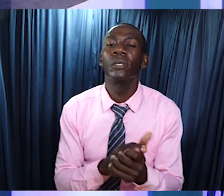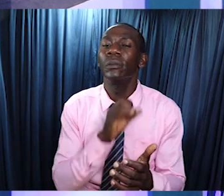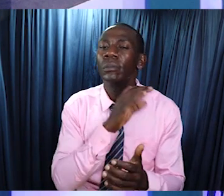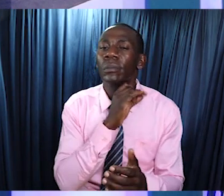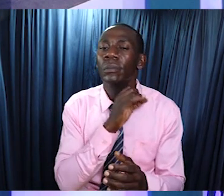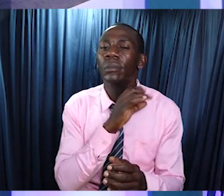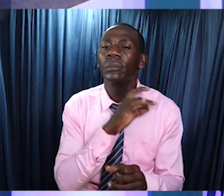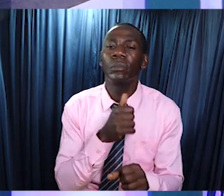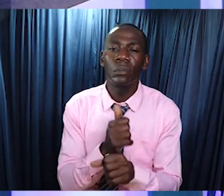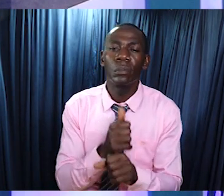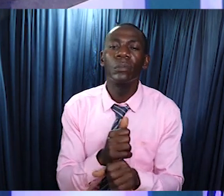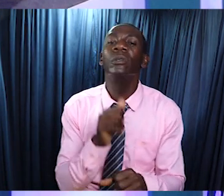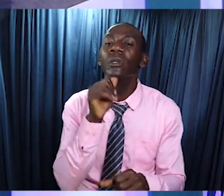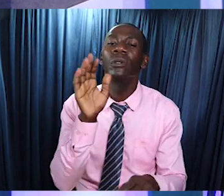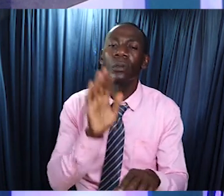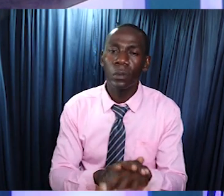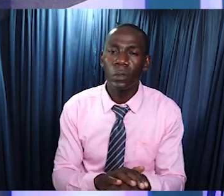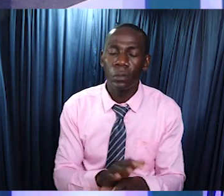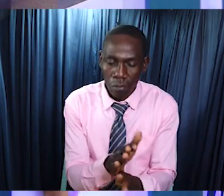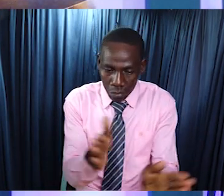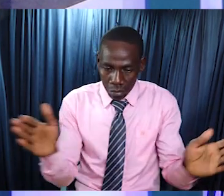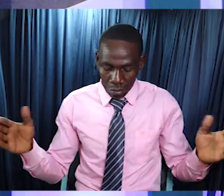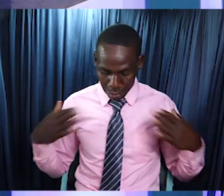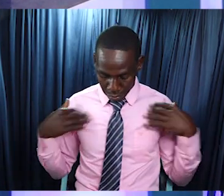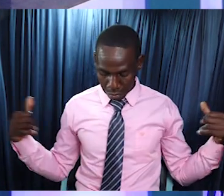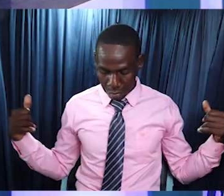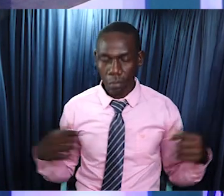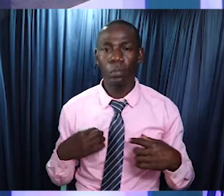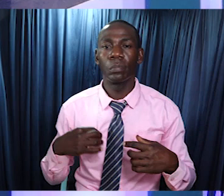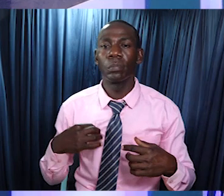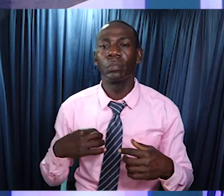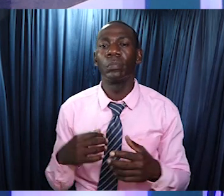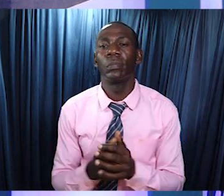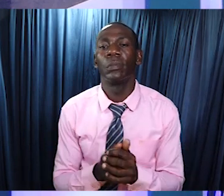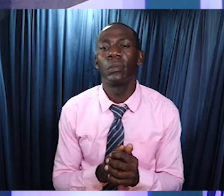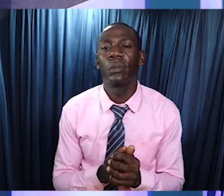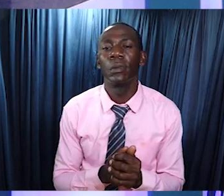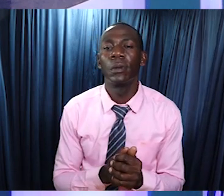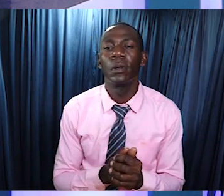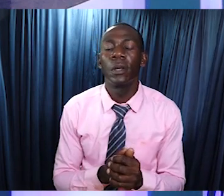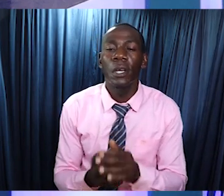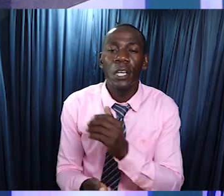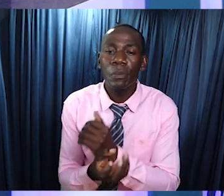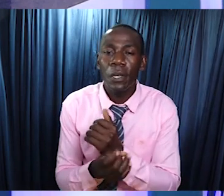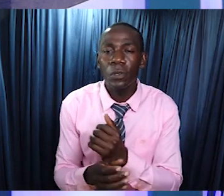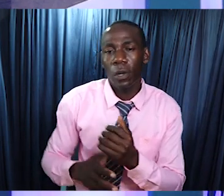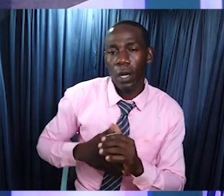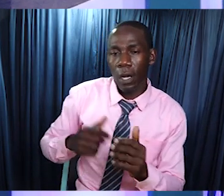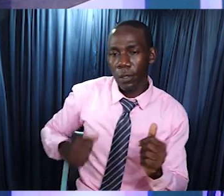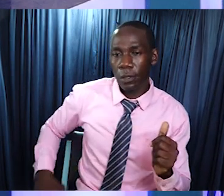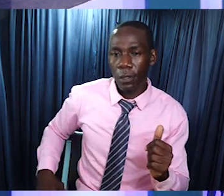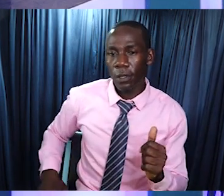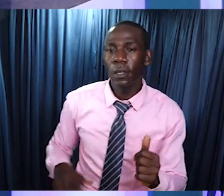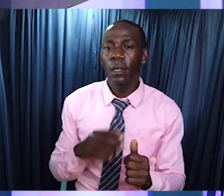against him. Kumunika na kulaumu hivyo umemfunua umemweka uchi. Murmuring and blaming that you've naked him. Kumunena mbele za wajomba. Speaking